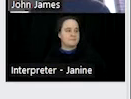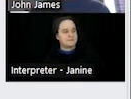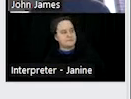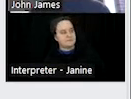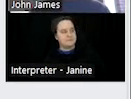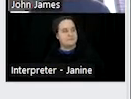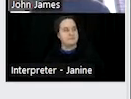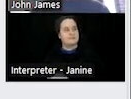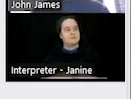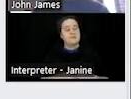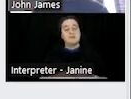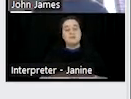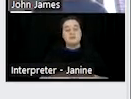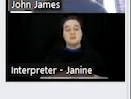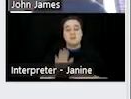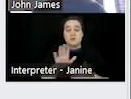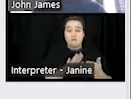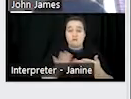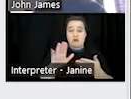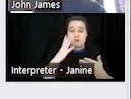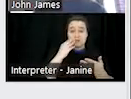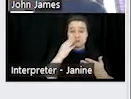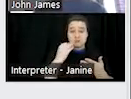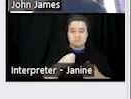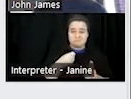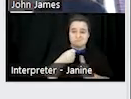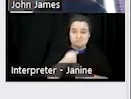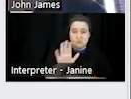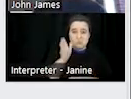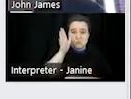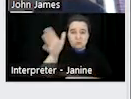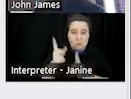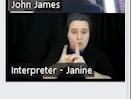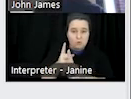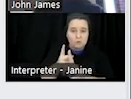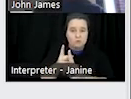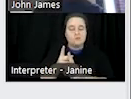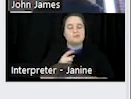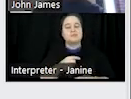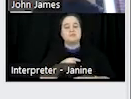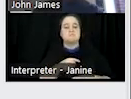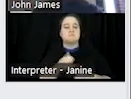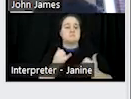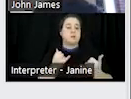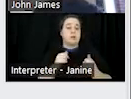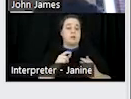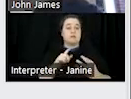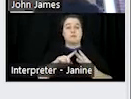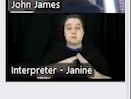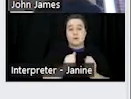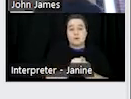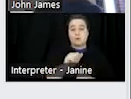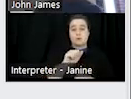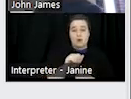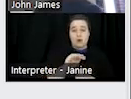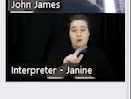experience shaped or changed your career goals? Now, this time I'm going to start with Amelie, Michael, John,